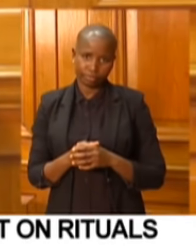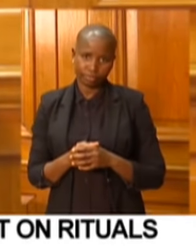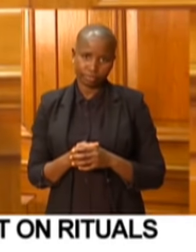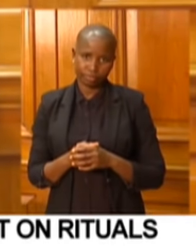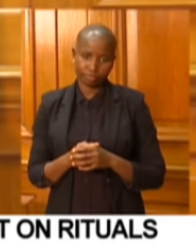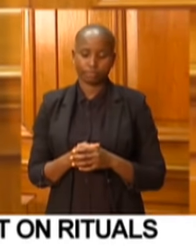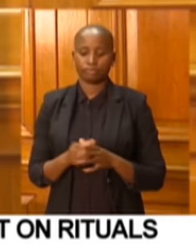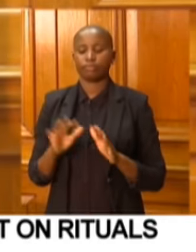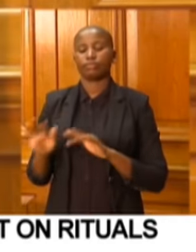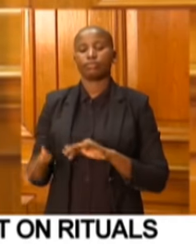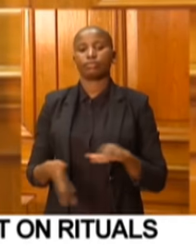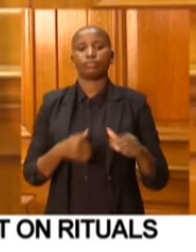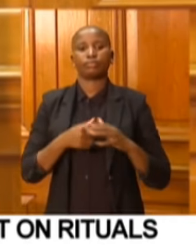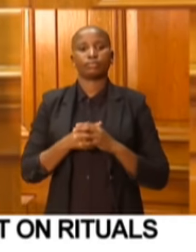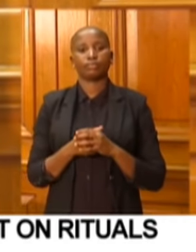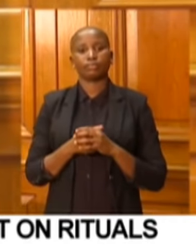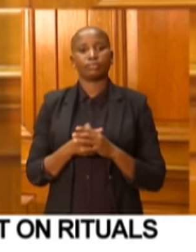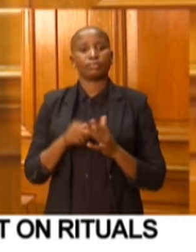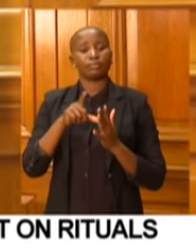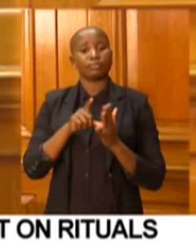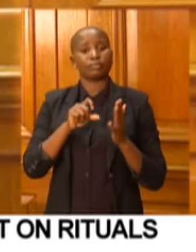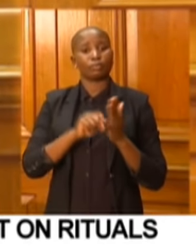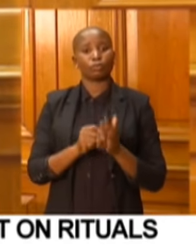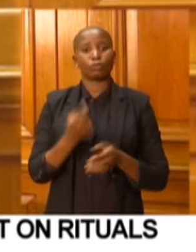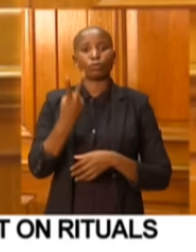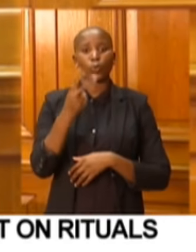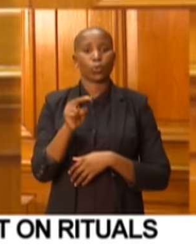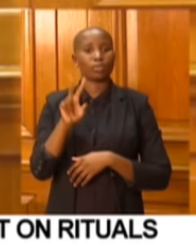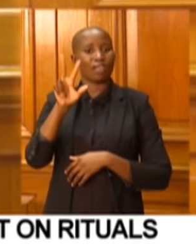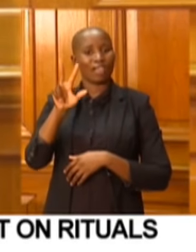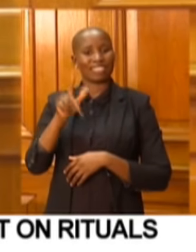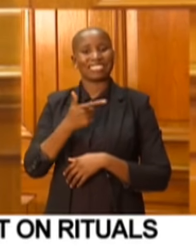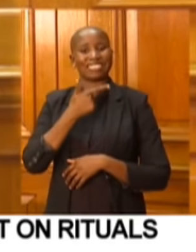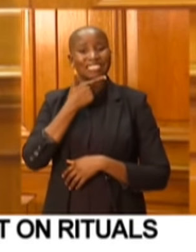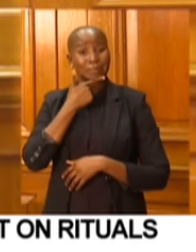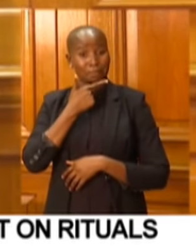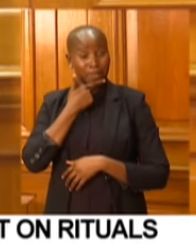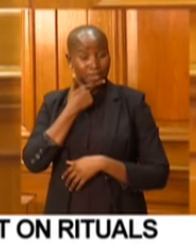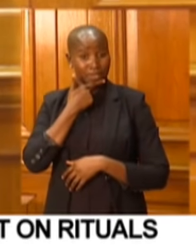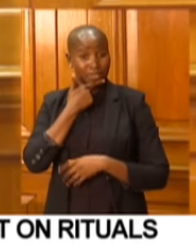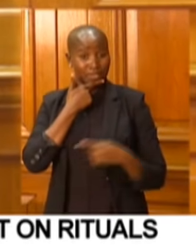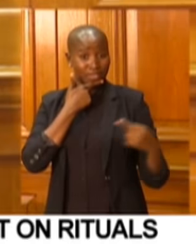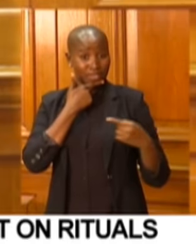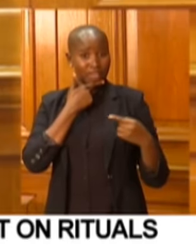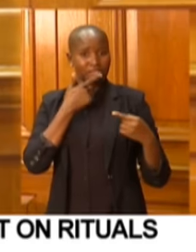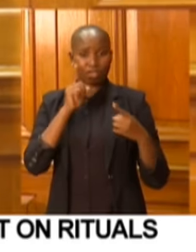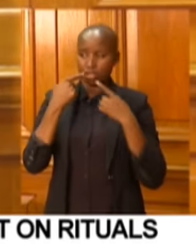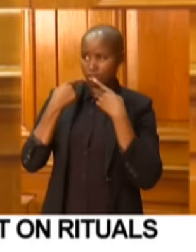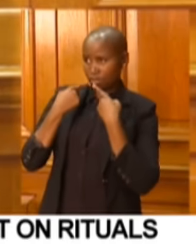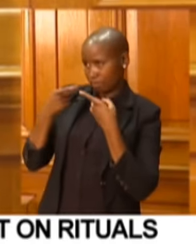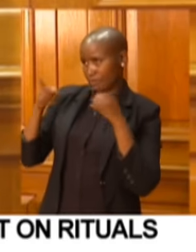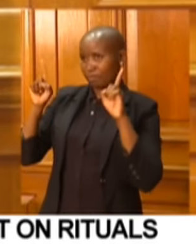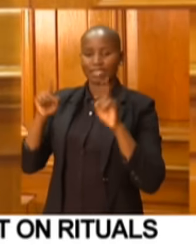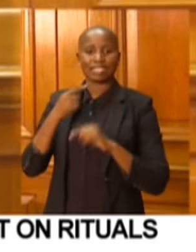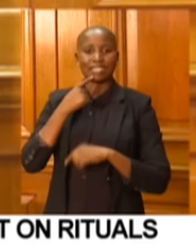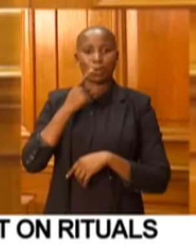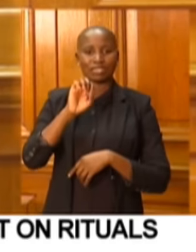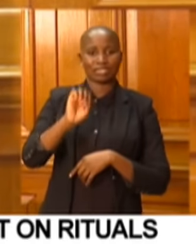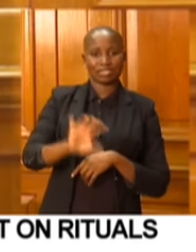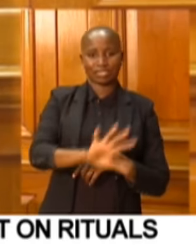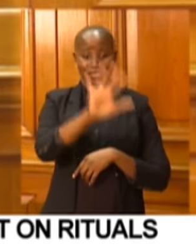On the 28th of December last year, we announced that South Africa was being placed